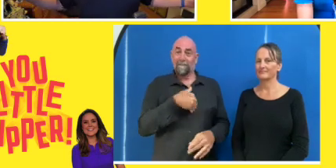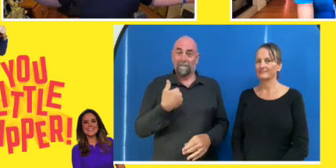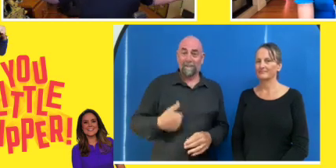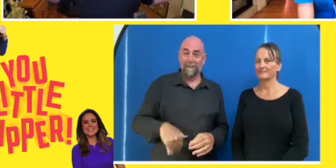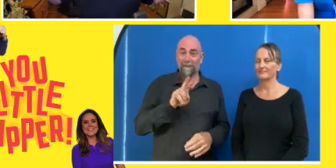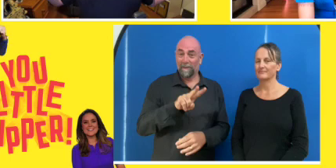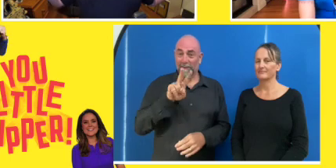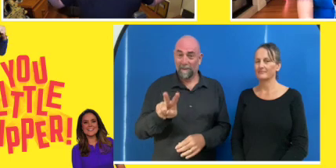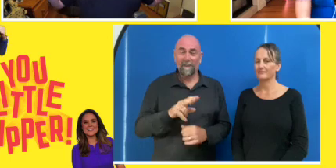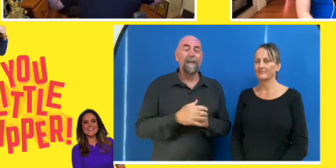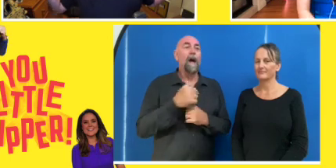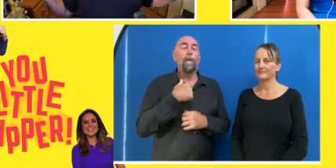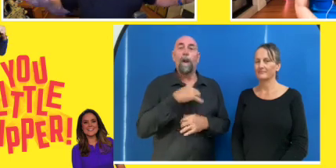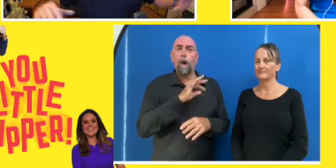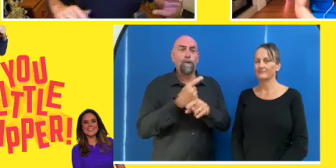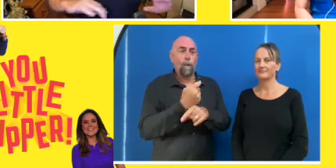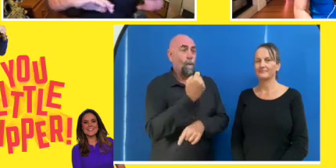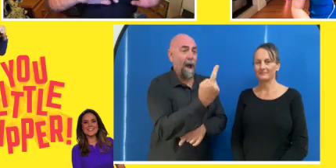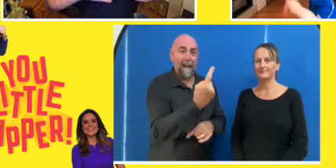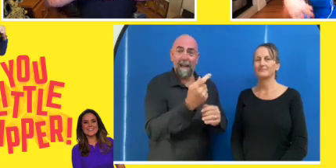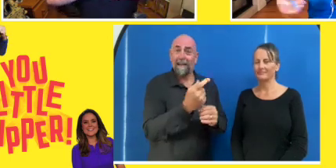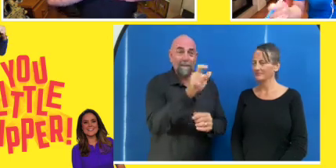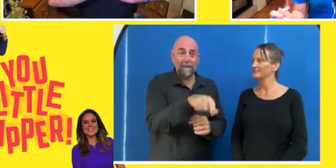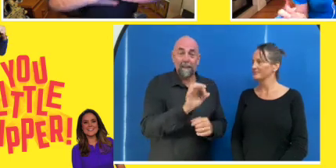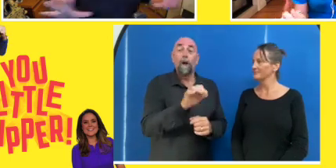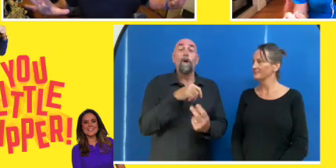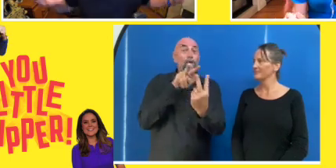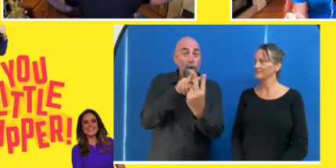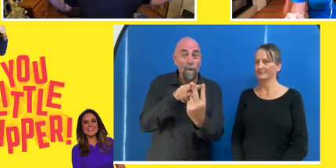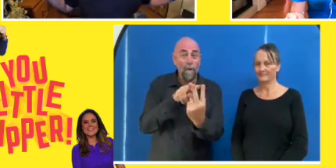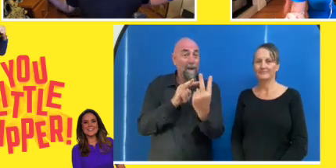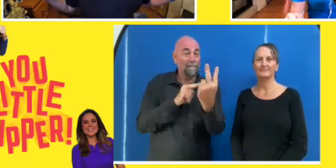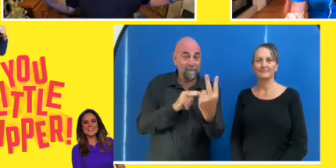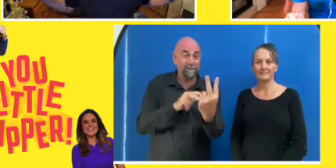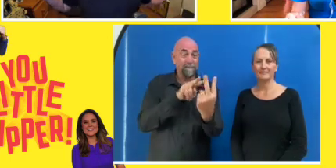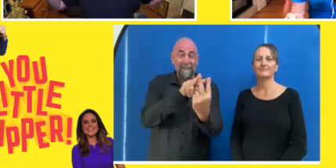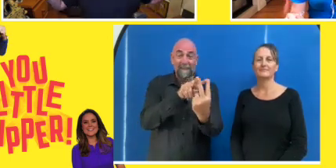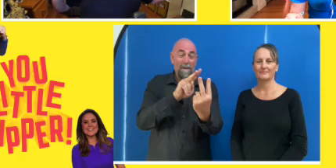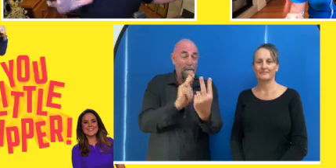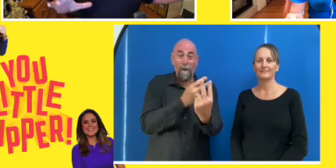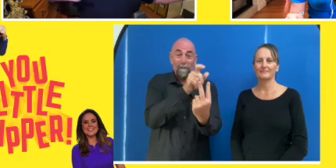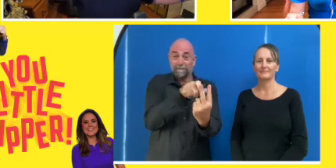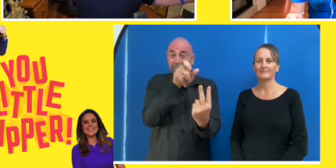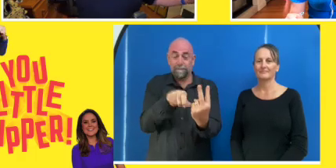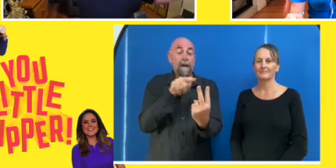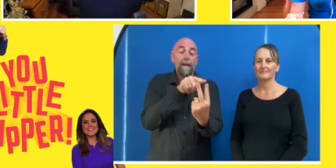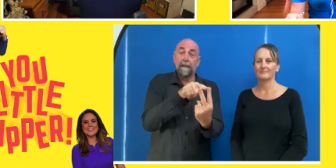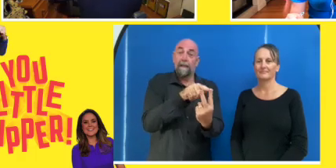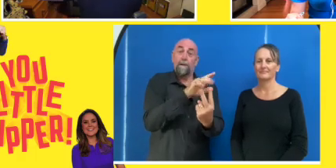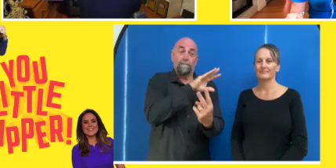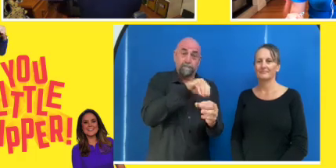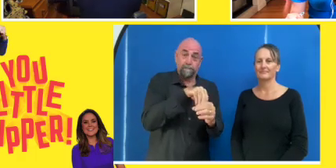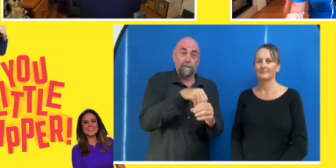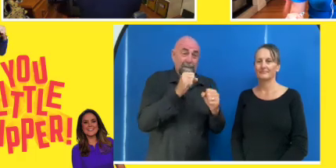22. We are not just speaking to one athlete, we are speaking to two athletes, athlete and guide,